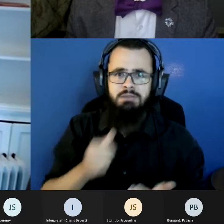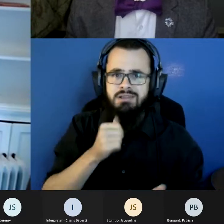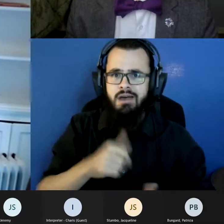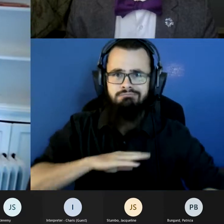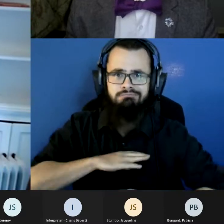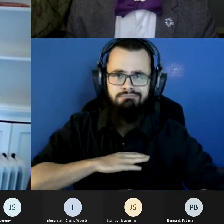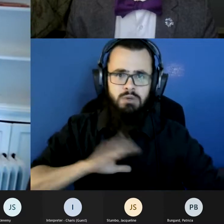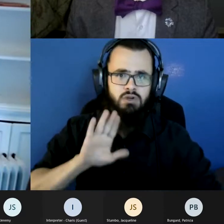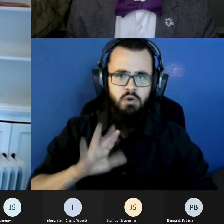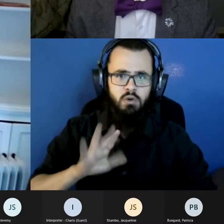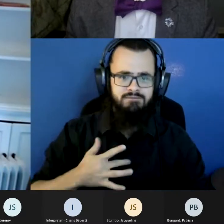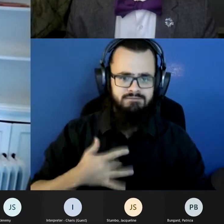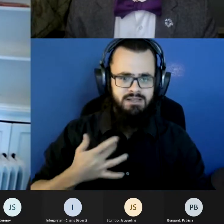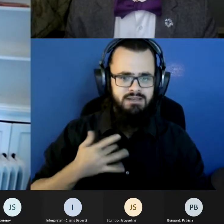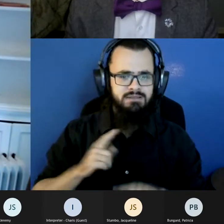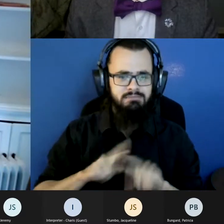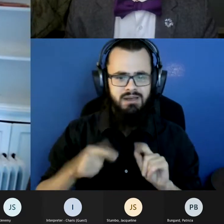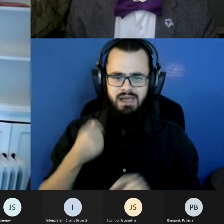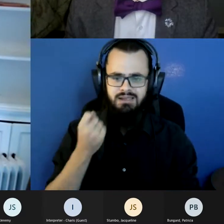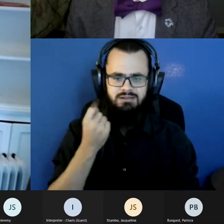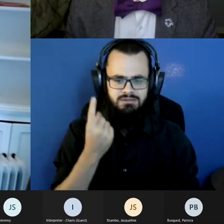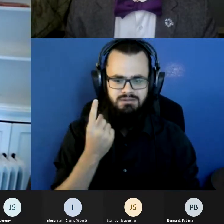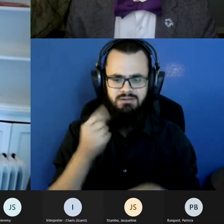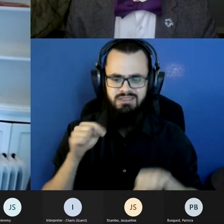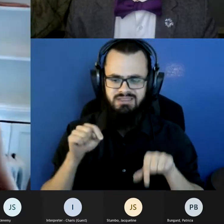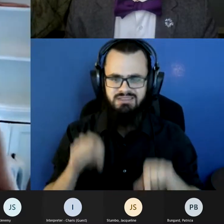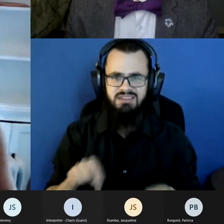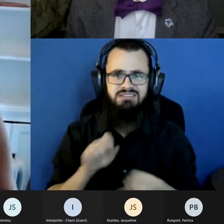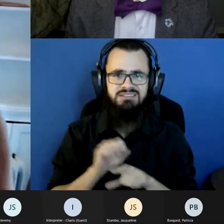is hard, but